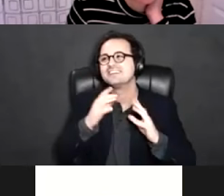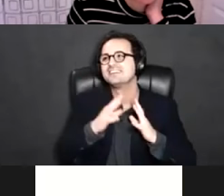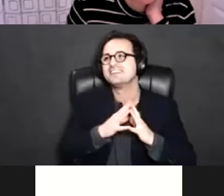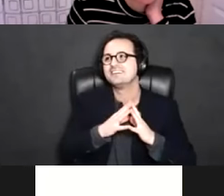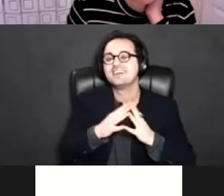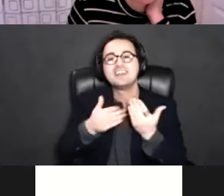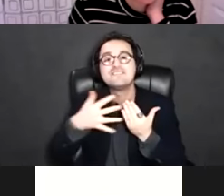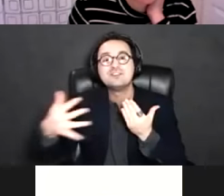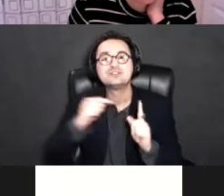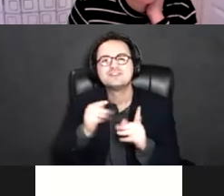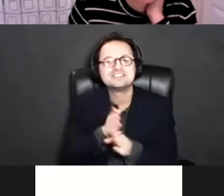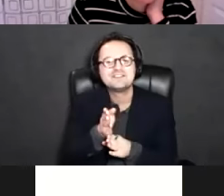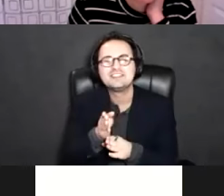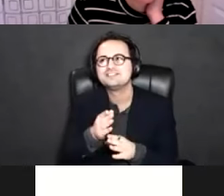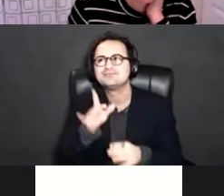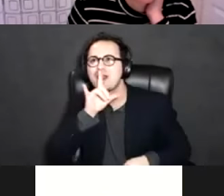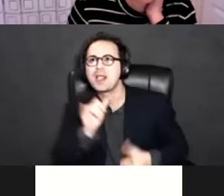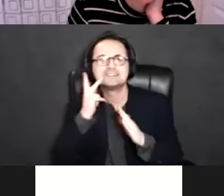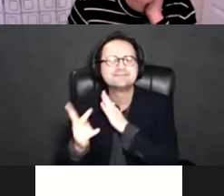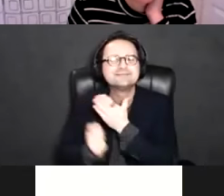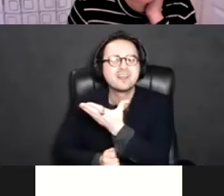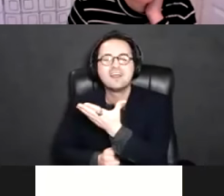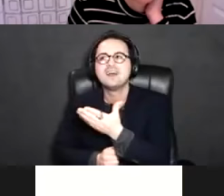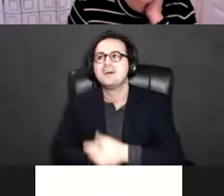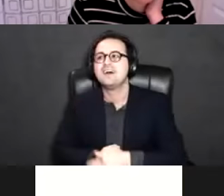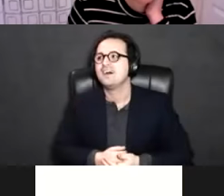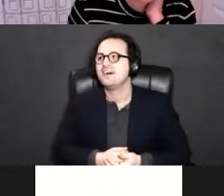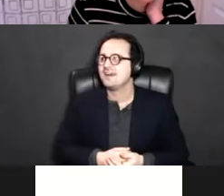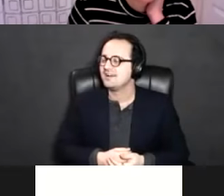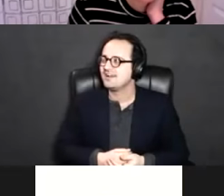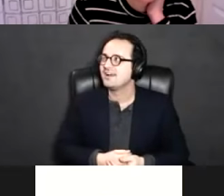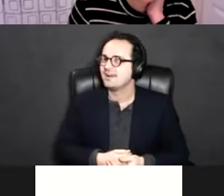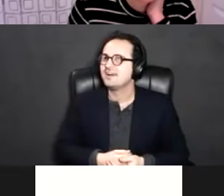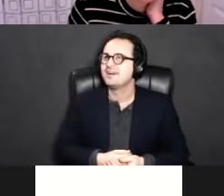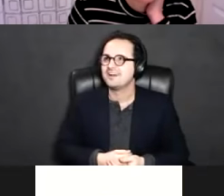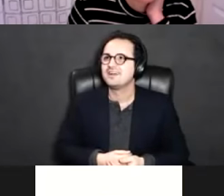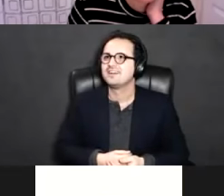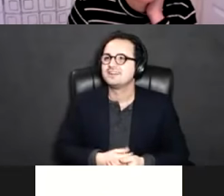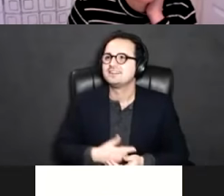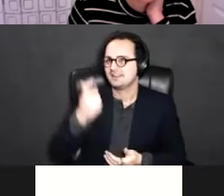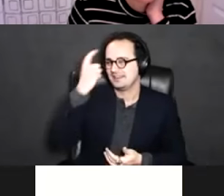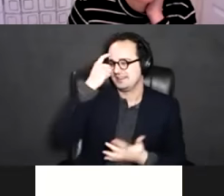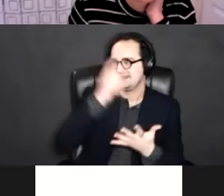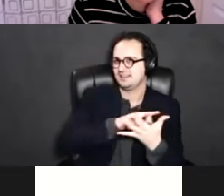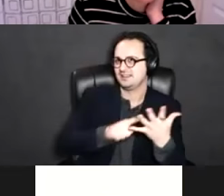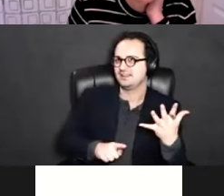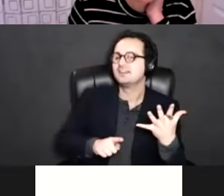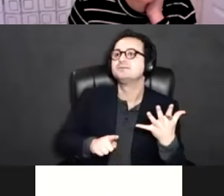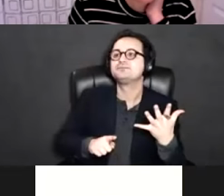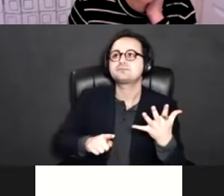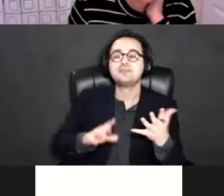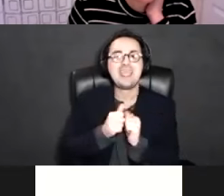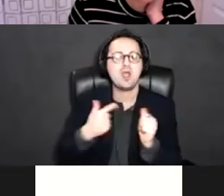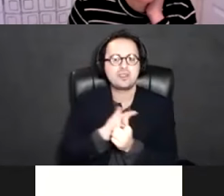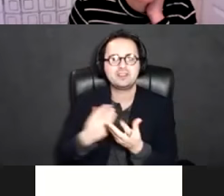future of this field and where we should be going, you know, I think, you know, thinking about a lot of the mediators to learning is really important. Like how